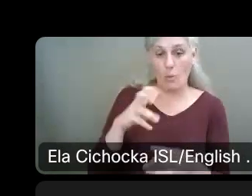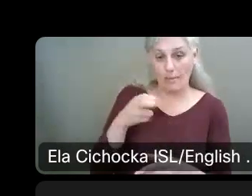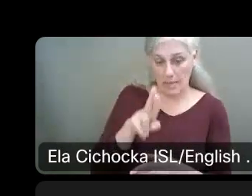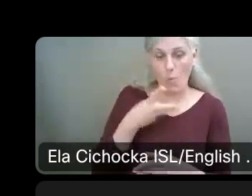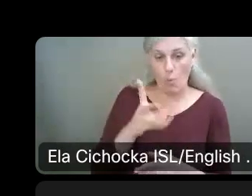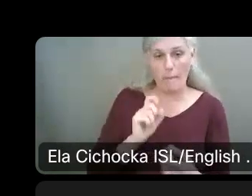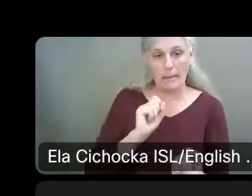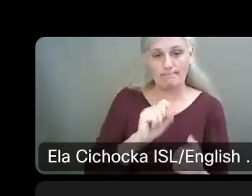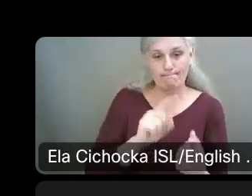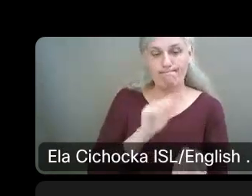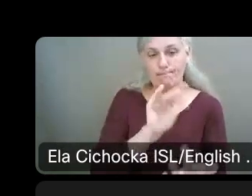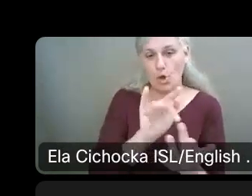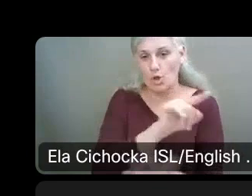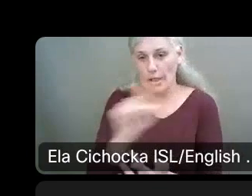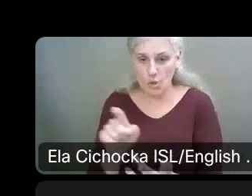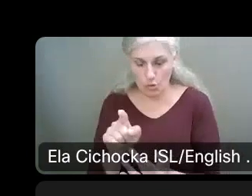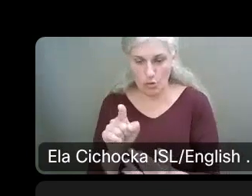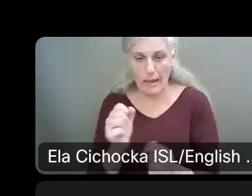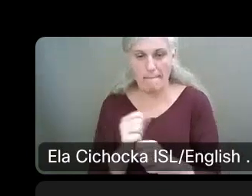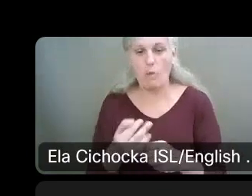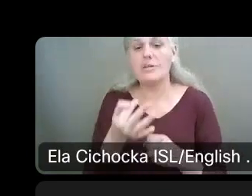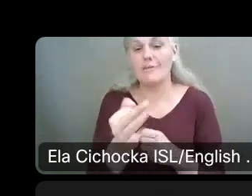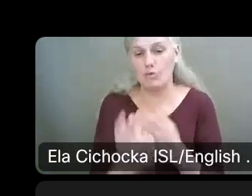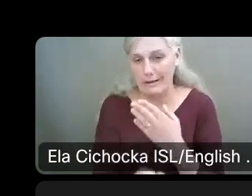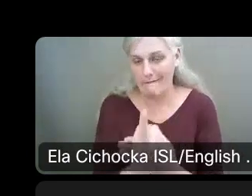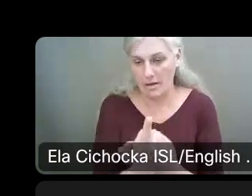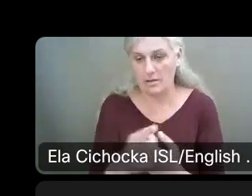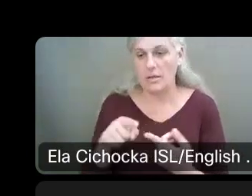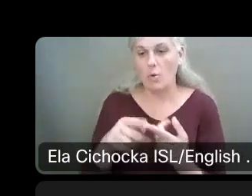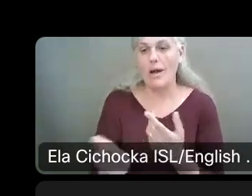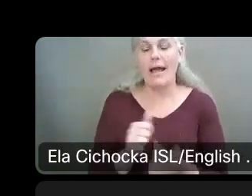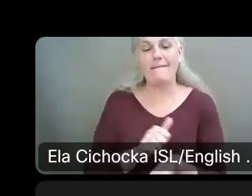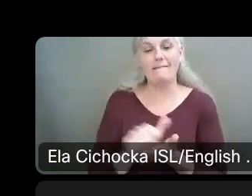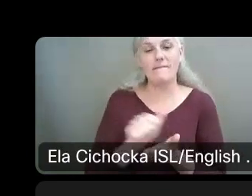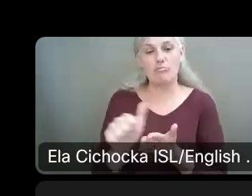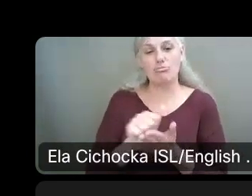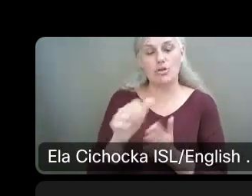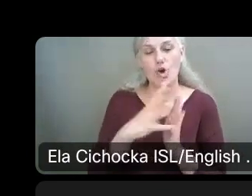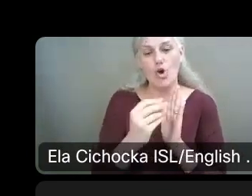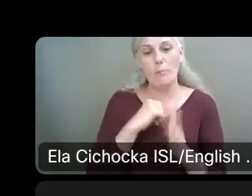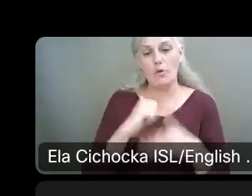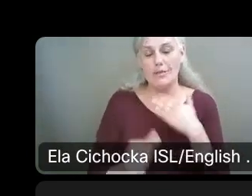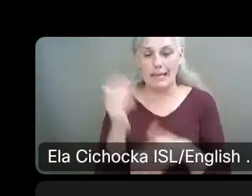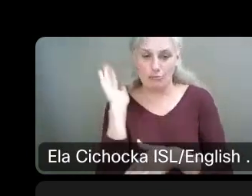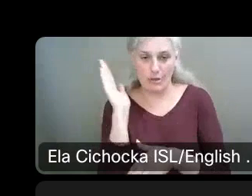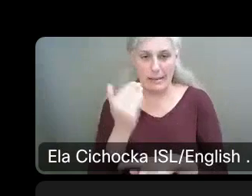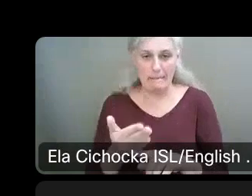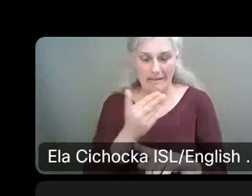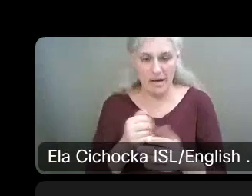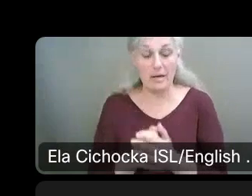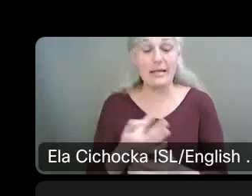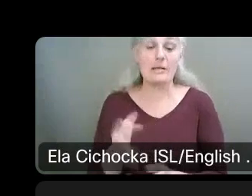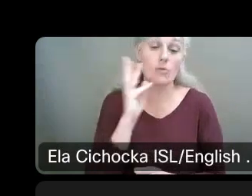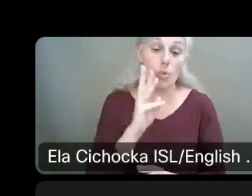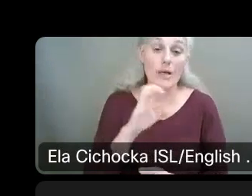notified of forthcoming events. And you will get a copy of today's presentation, as I said before. And if you want